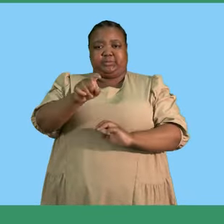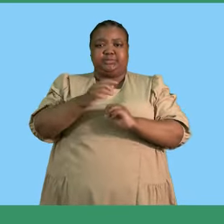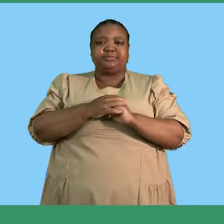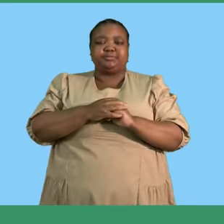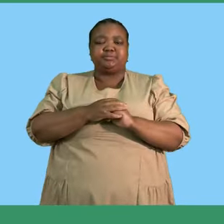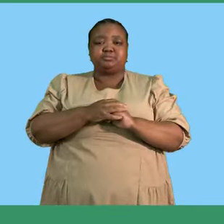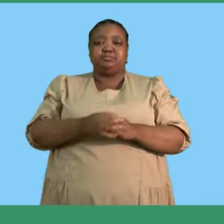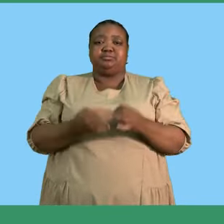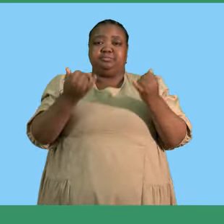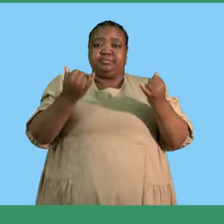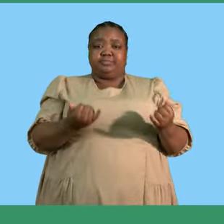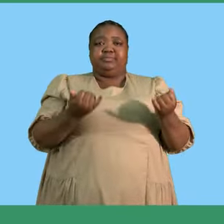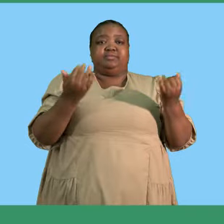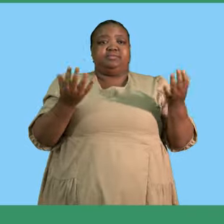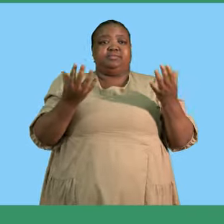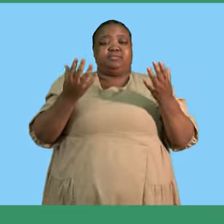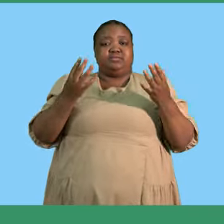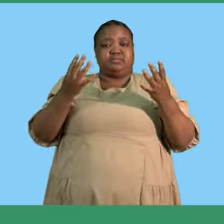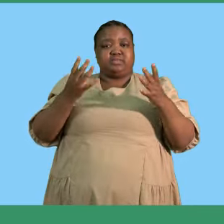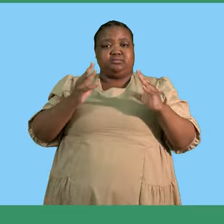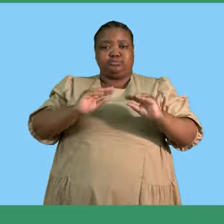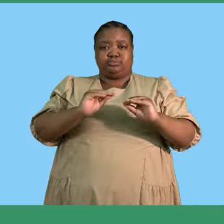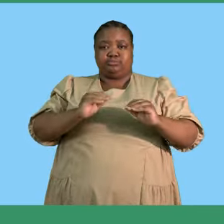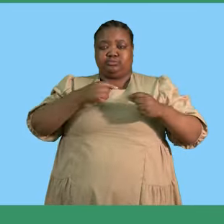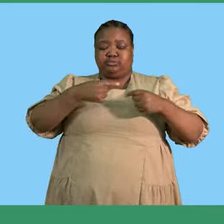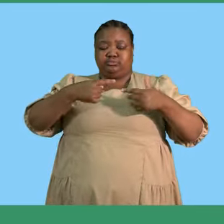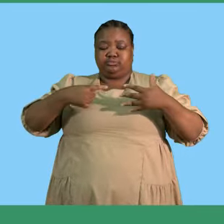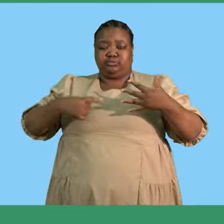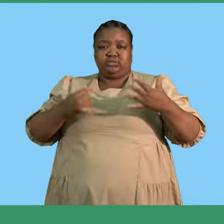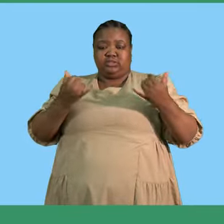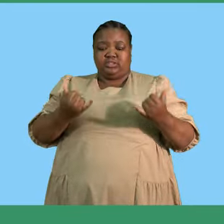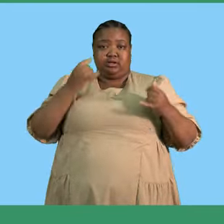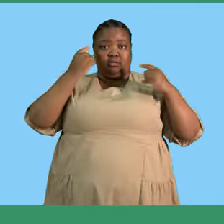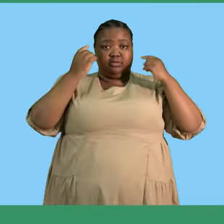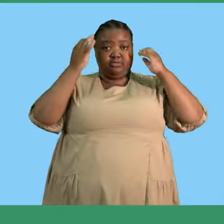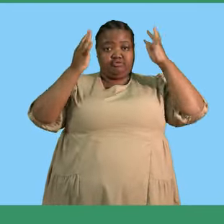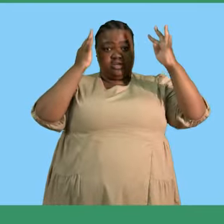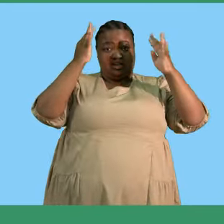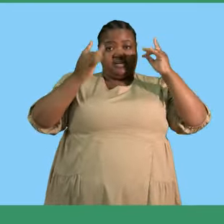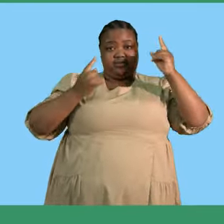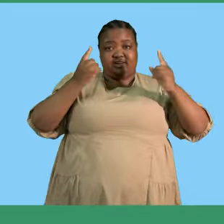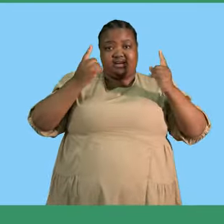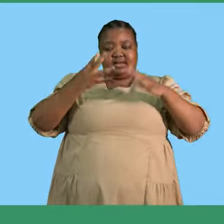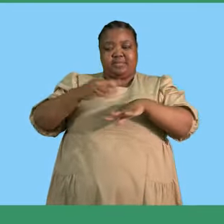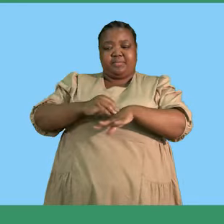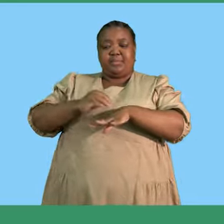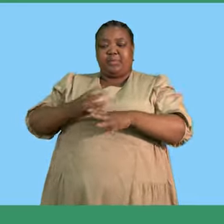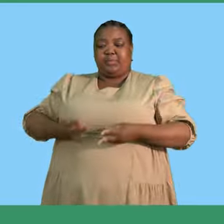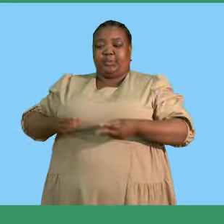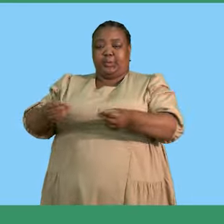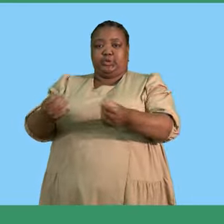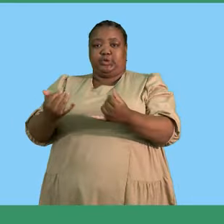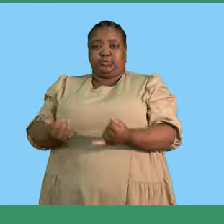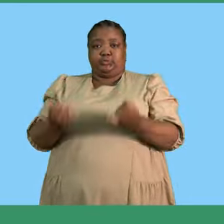Now, as our concept map indicates, we are going to be looking at creative thinking and problem solving.